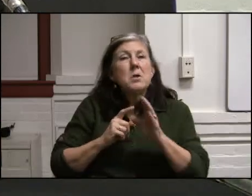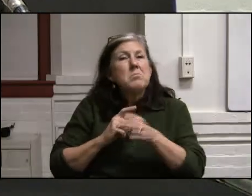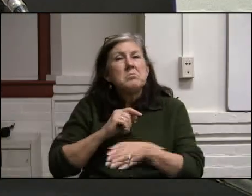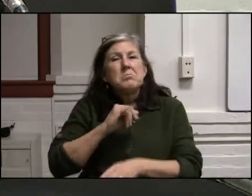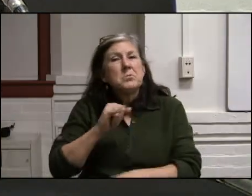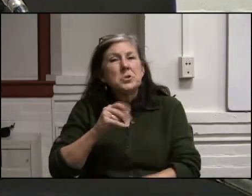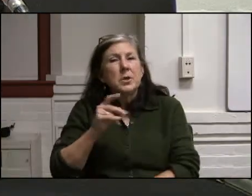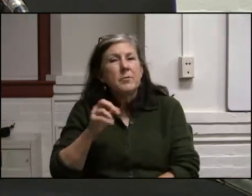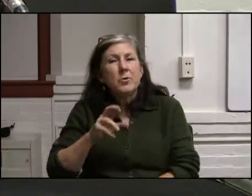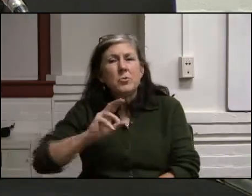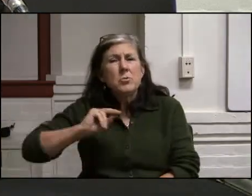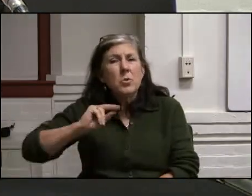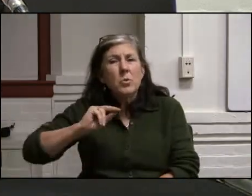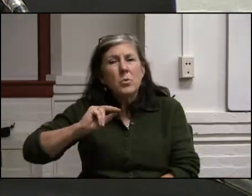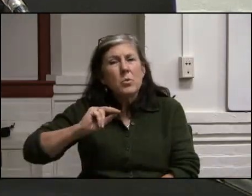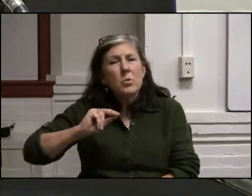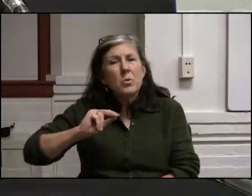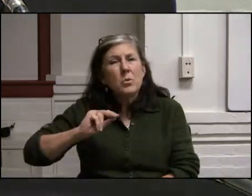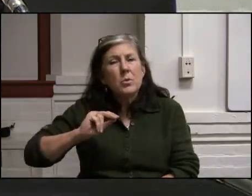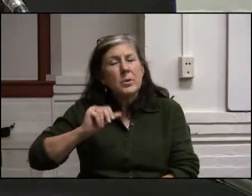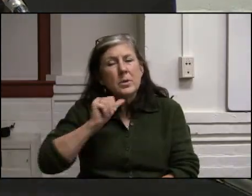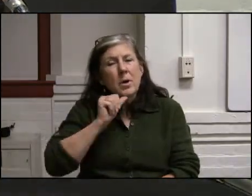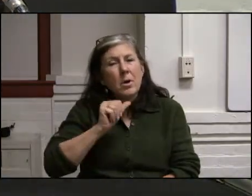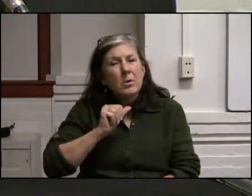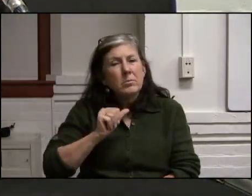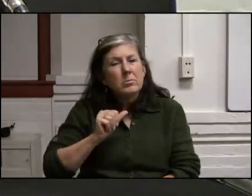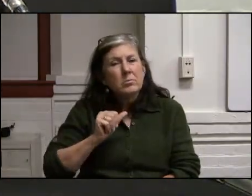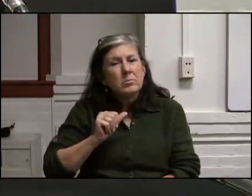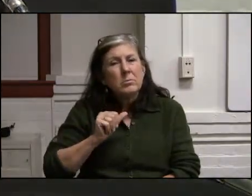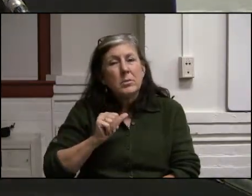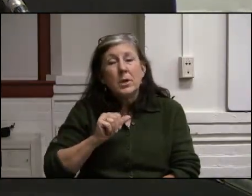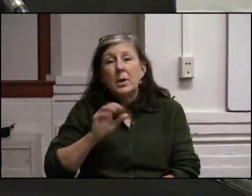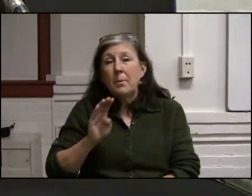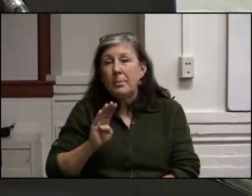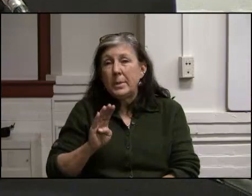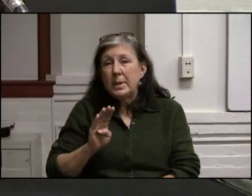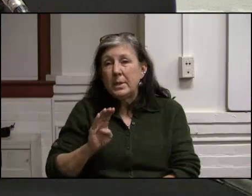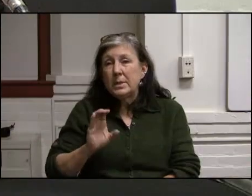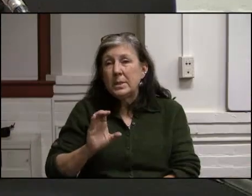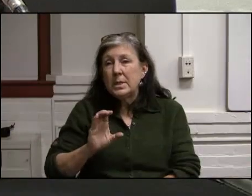not all. The BCA